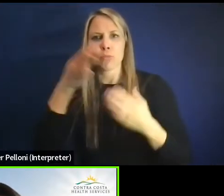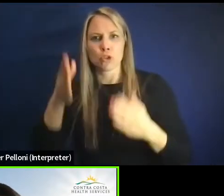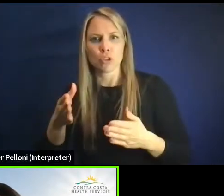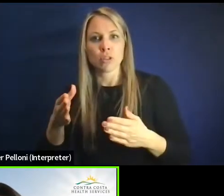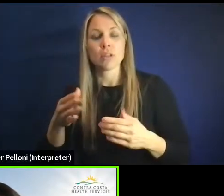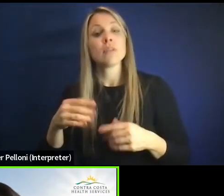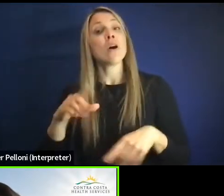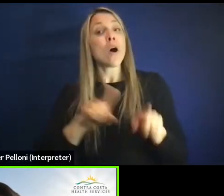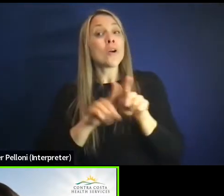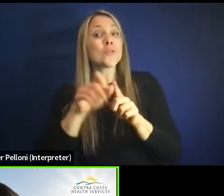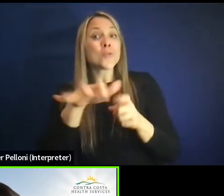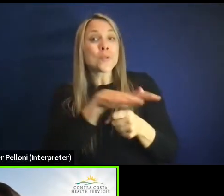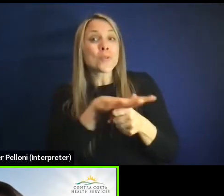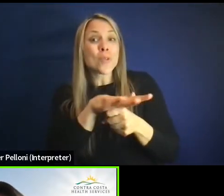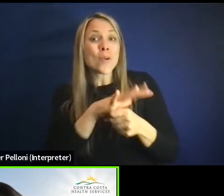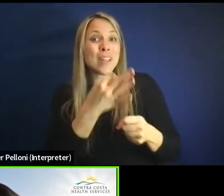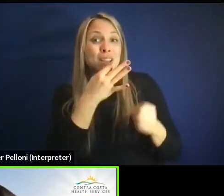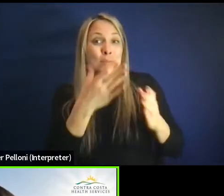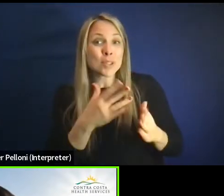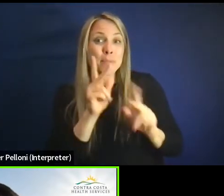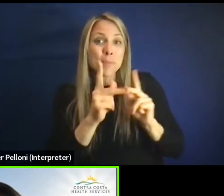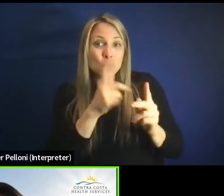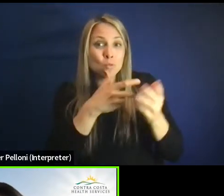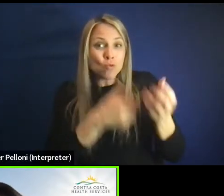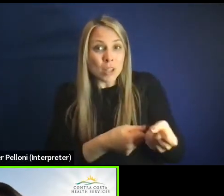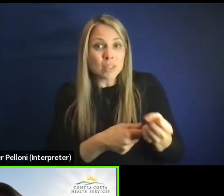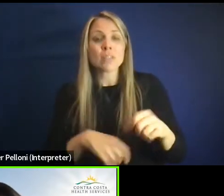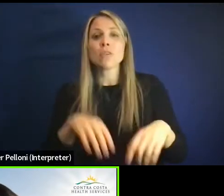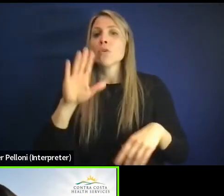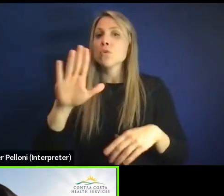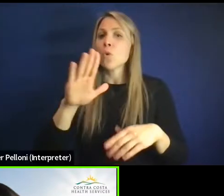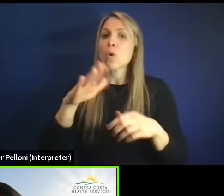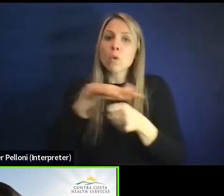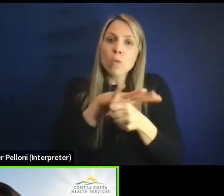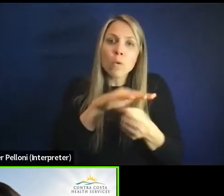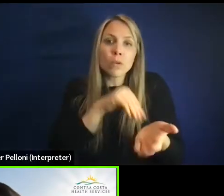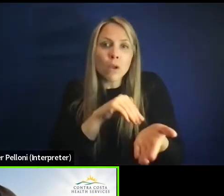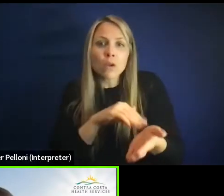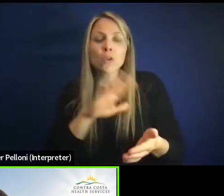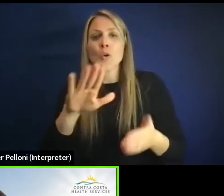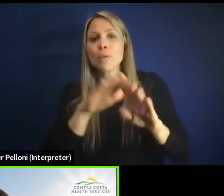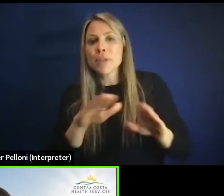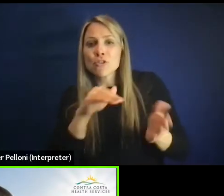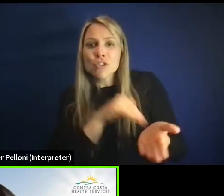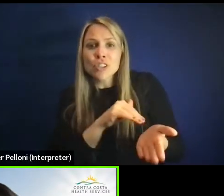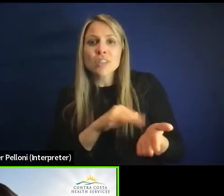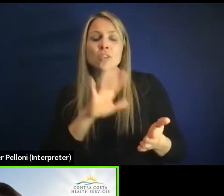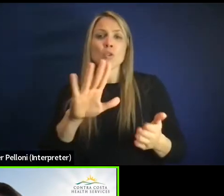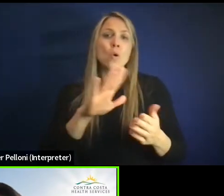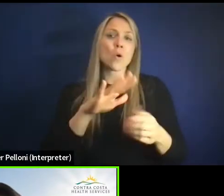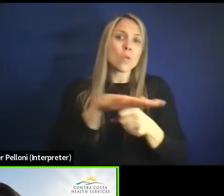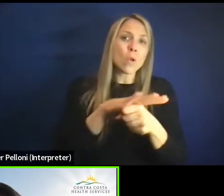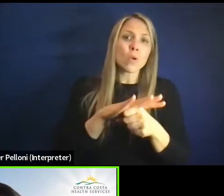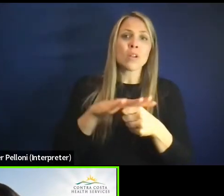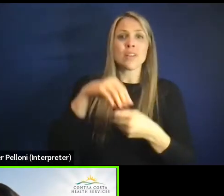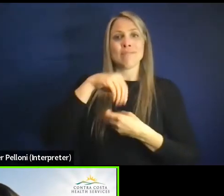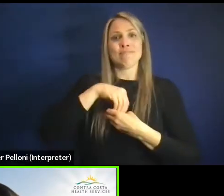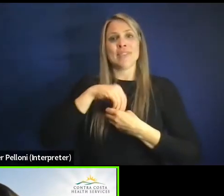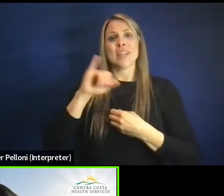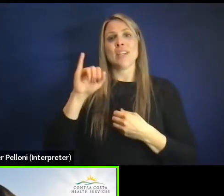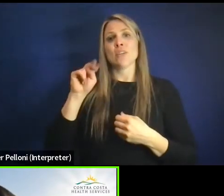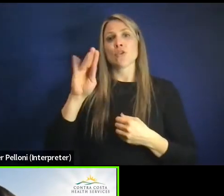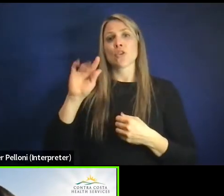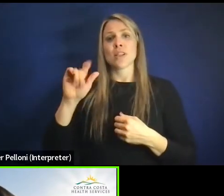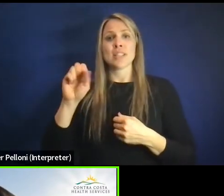local experts, the folks you trust. Go to your local pediatrician, your local family doctor, your local internist, and ask those questions of